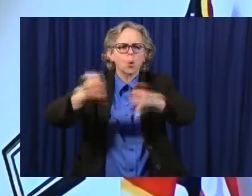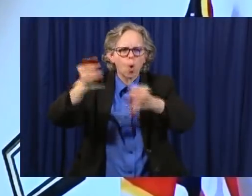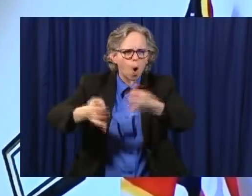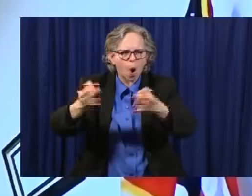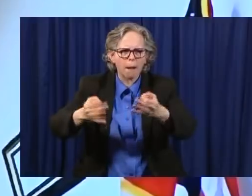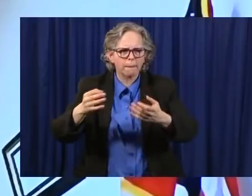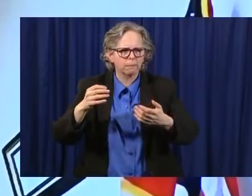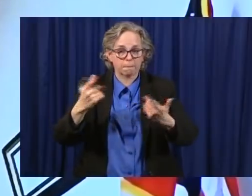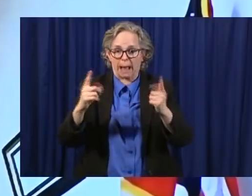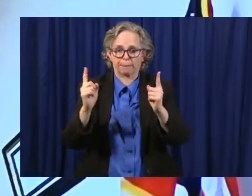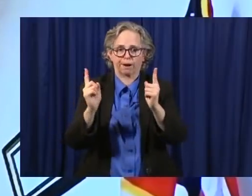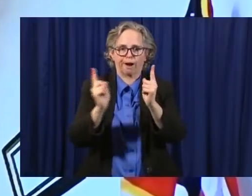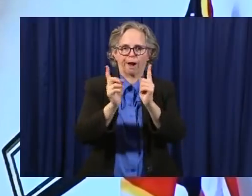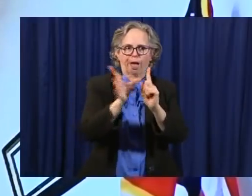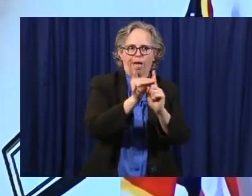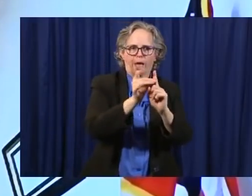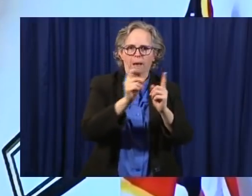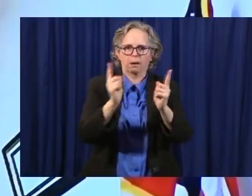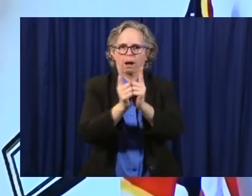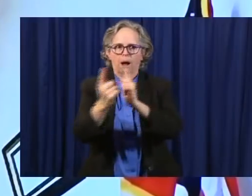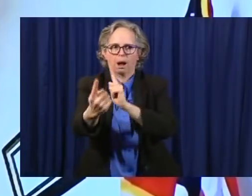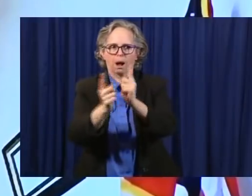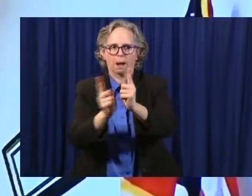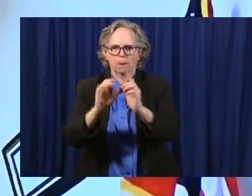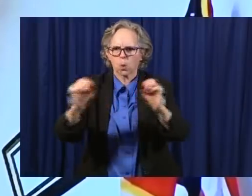all and have it. And so